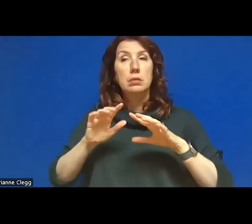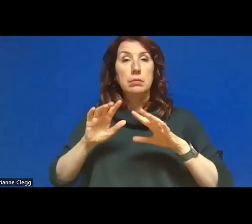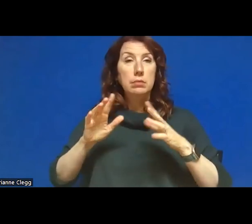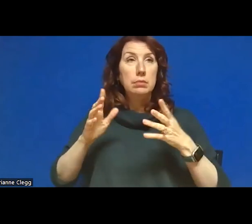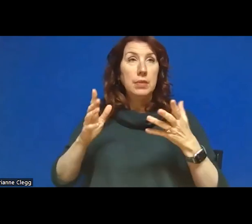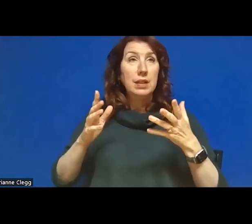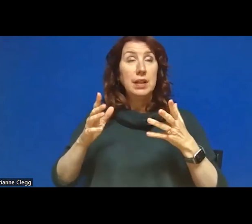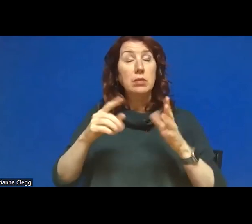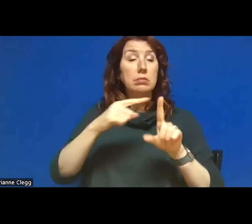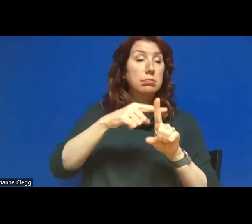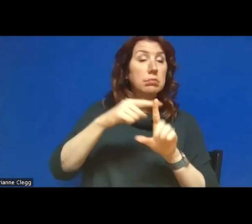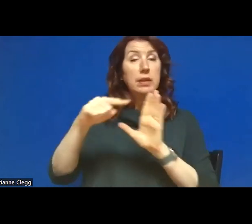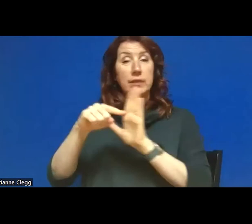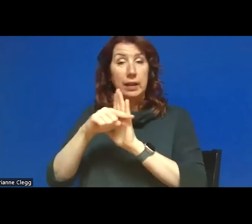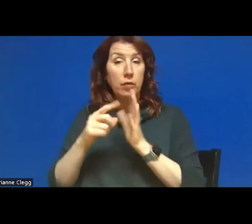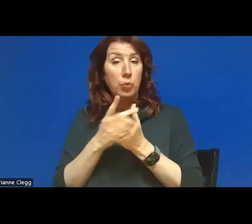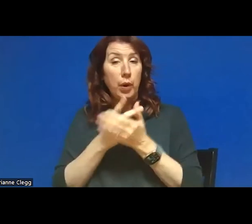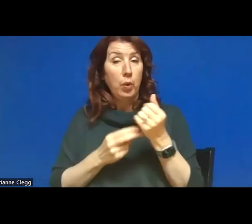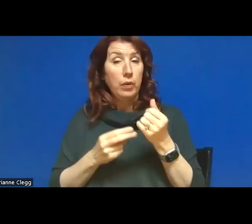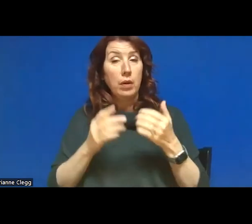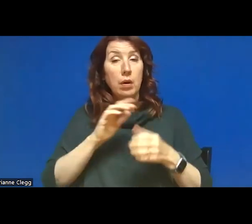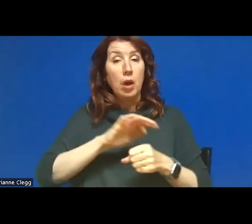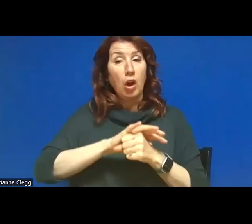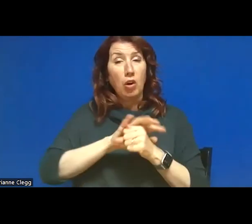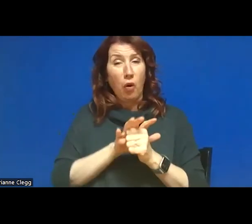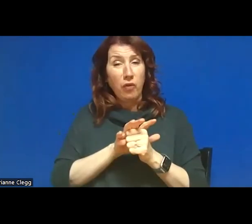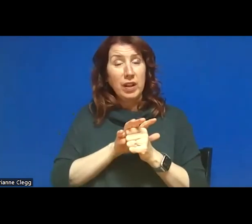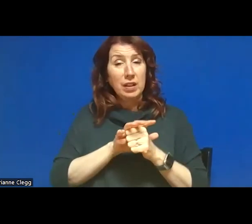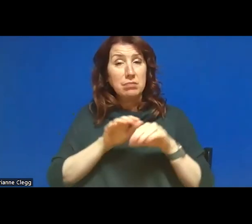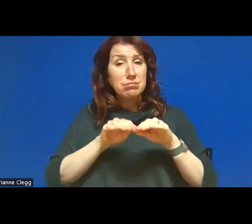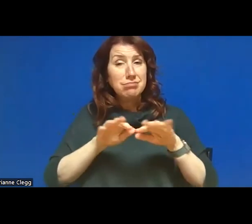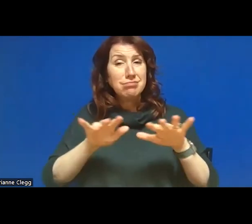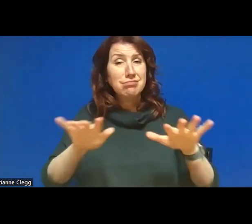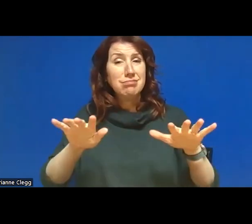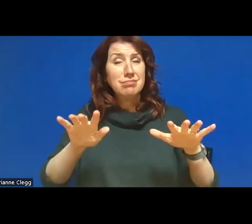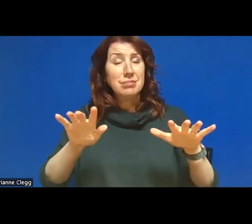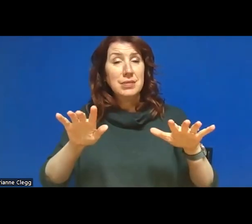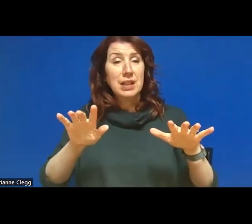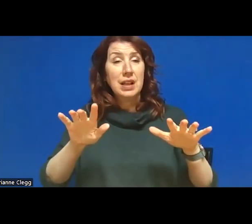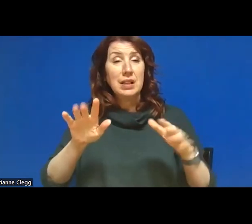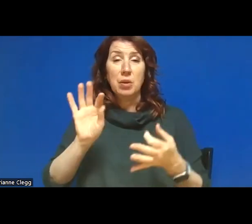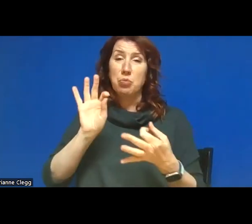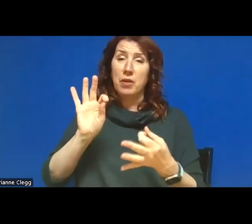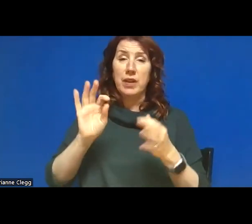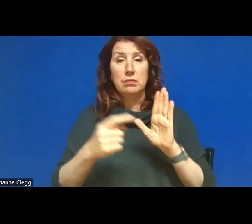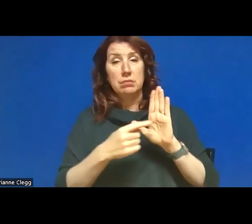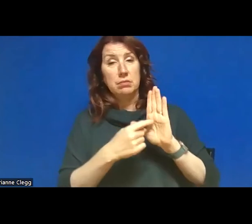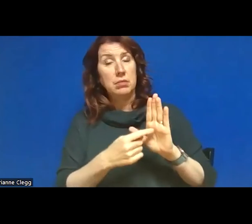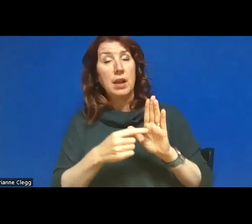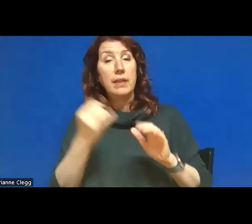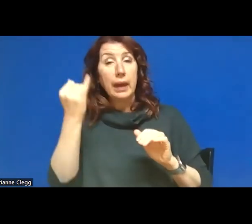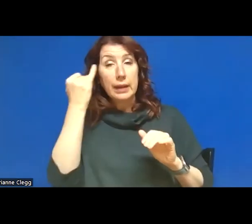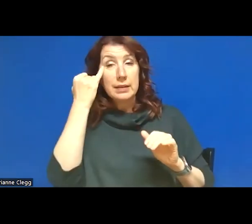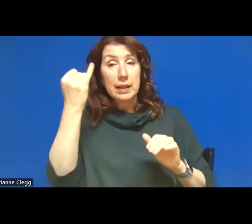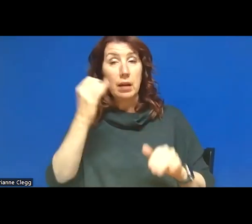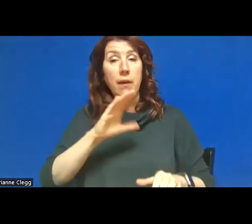another. This pandemic is a perfect example of that. This idea of getting back to normal and demasking and doing whatever you want now